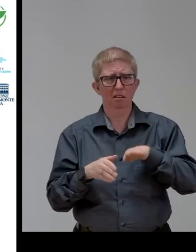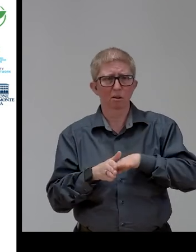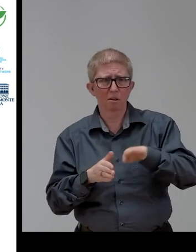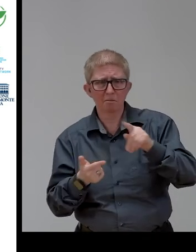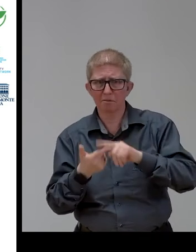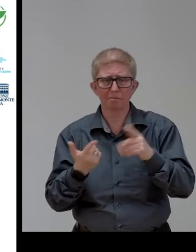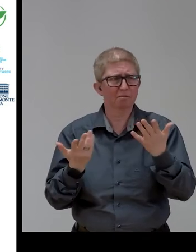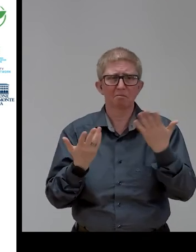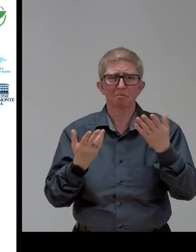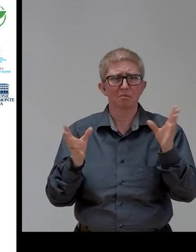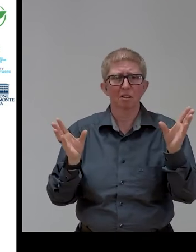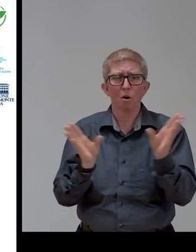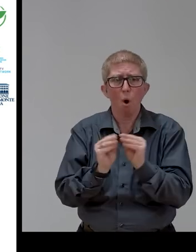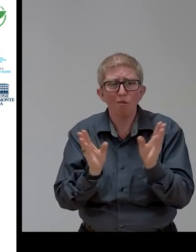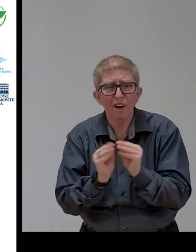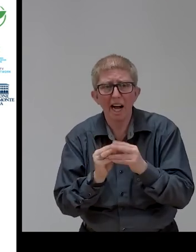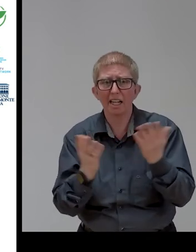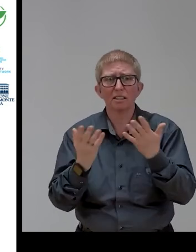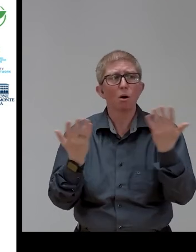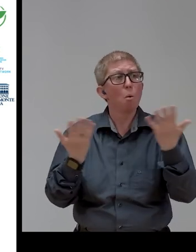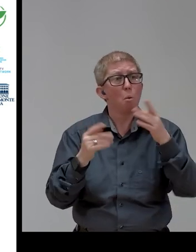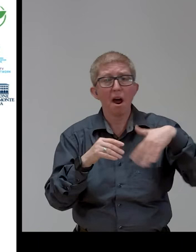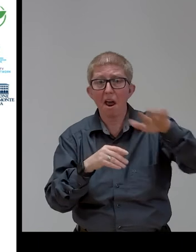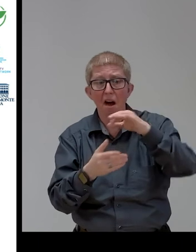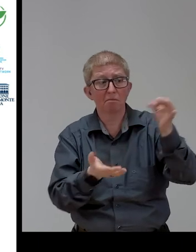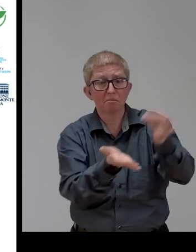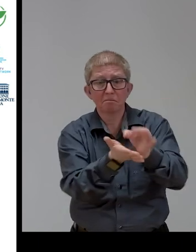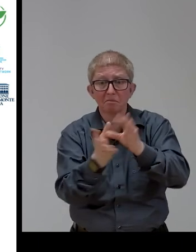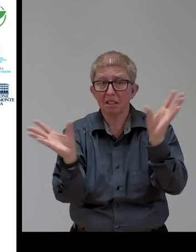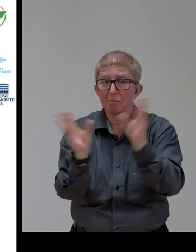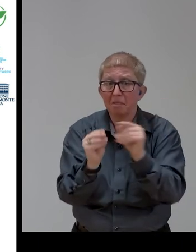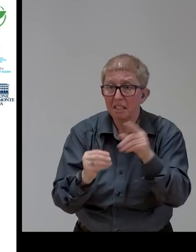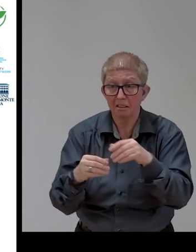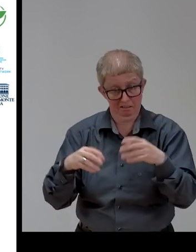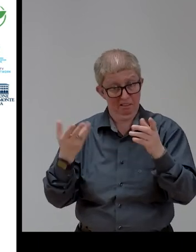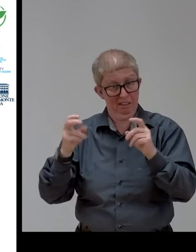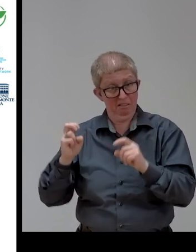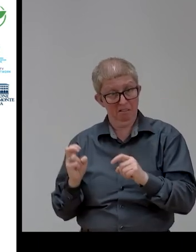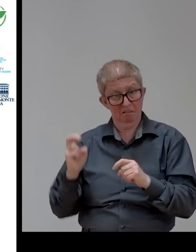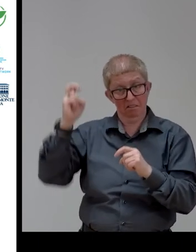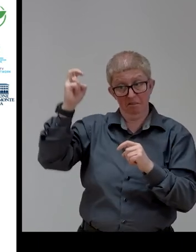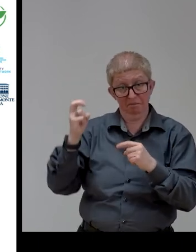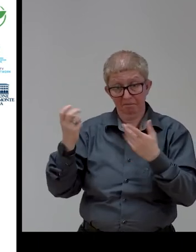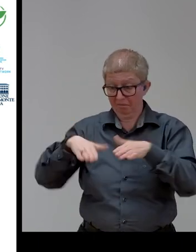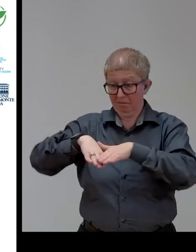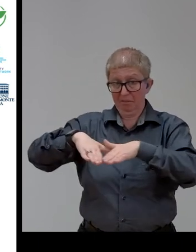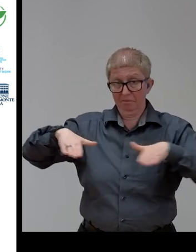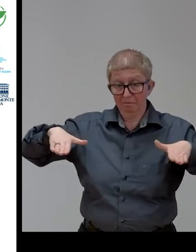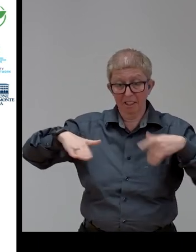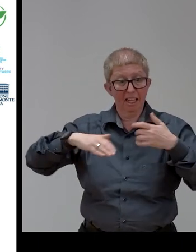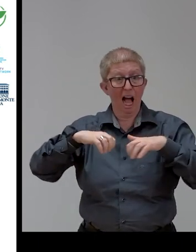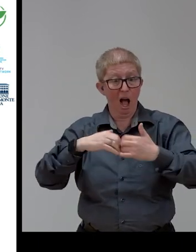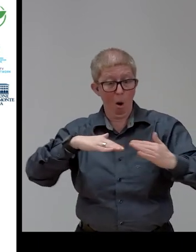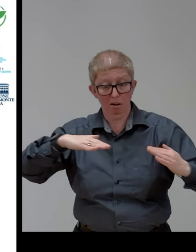decide to prepare. If you need an elevator to go reach the stage, you need sometimes some short bistro tables